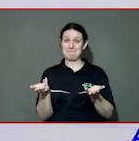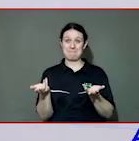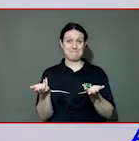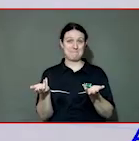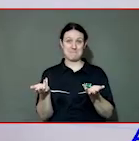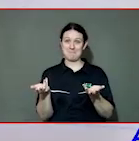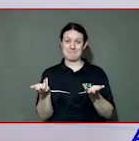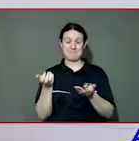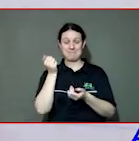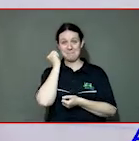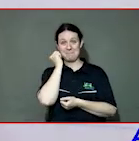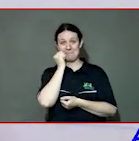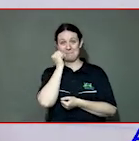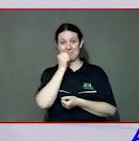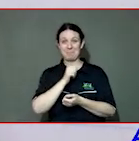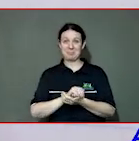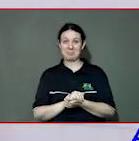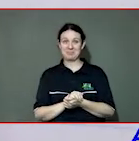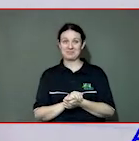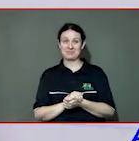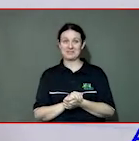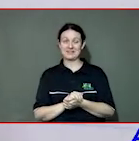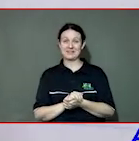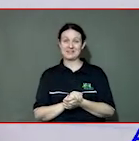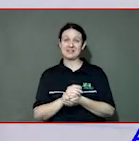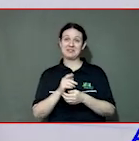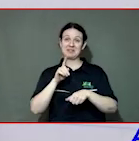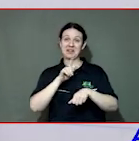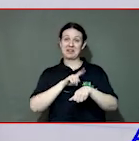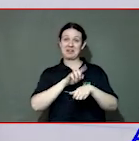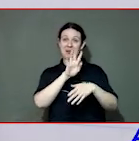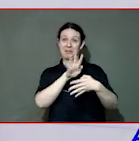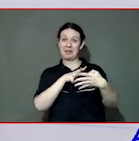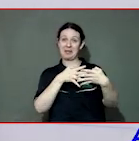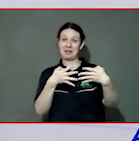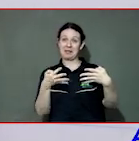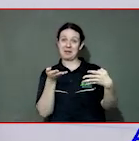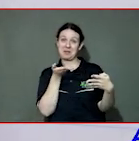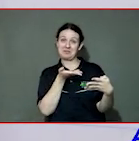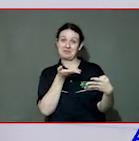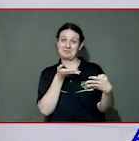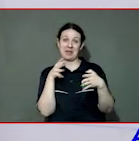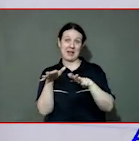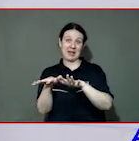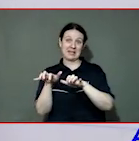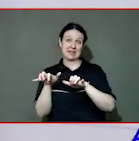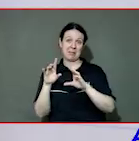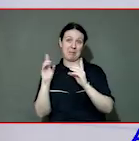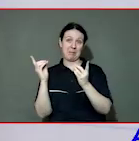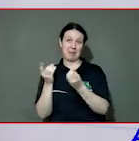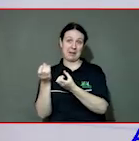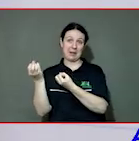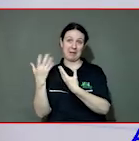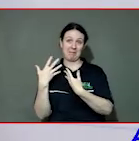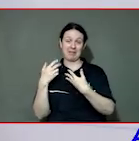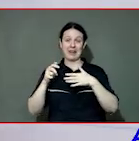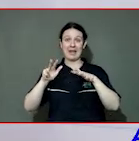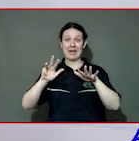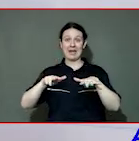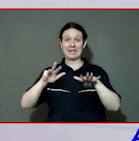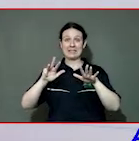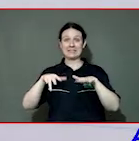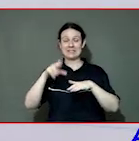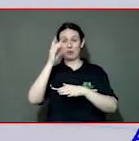That's unfortunate, but that is the timetable that we got from the exam department on the 19th of